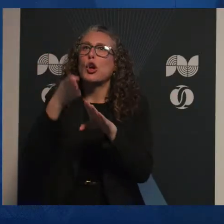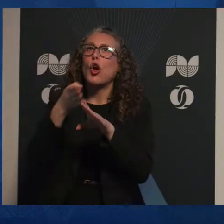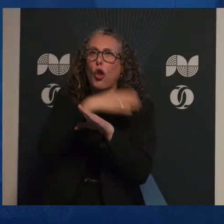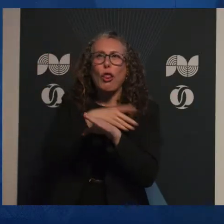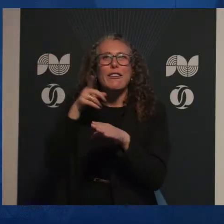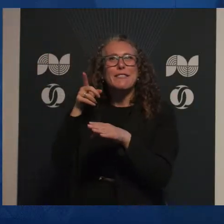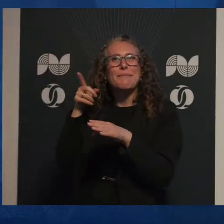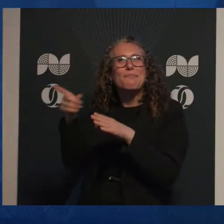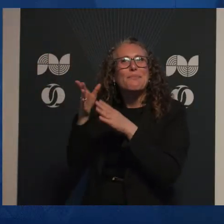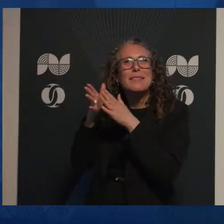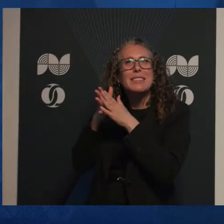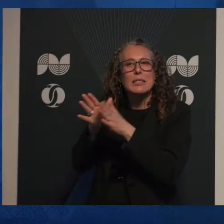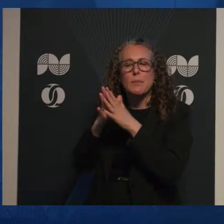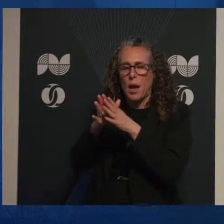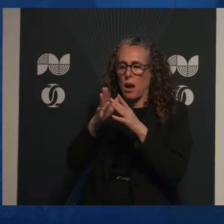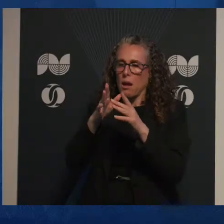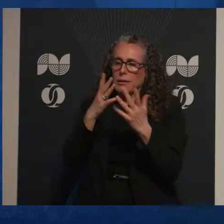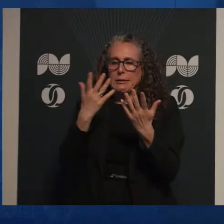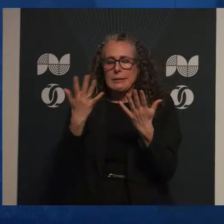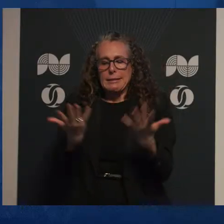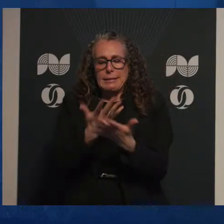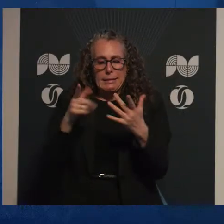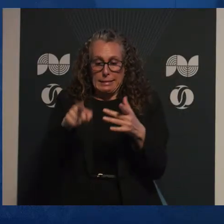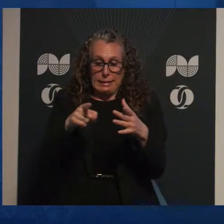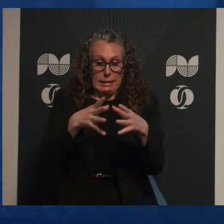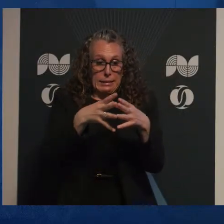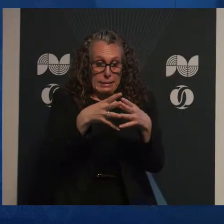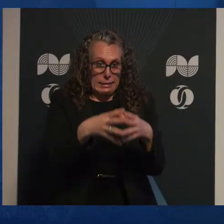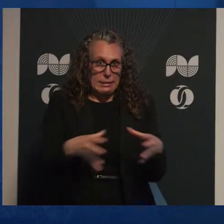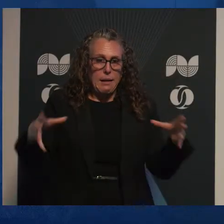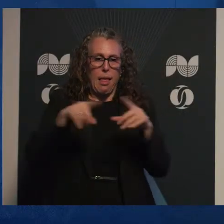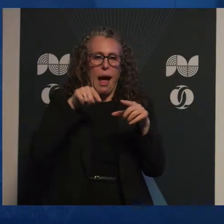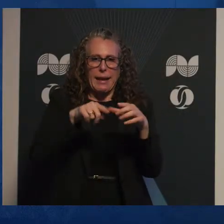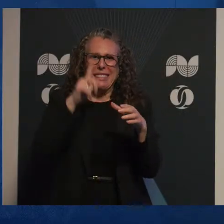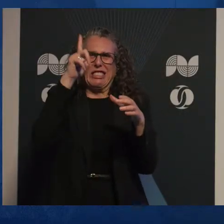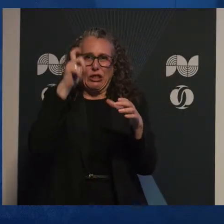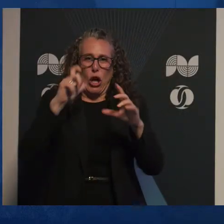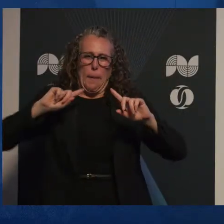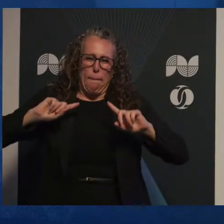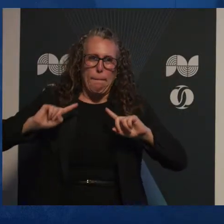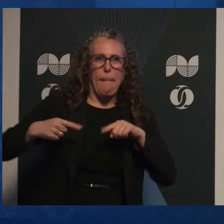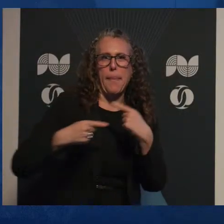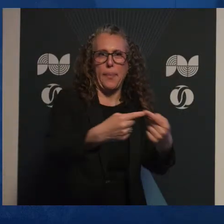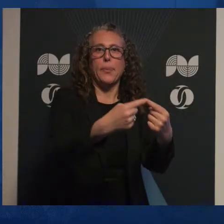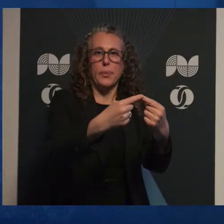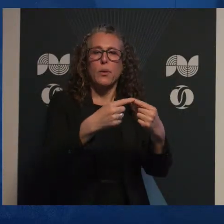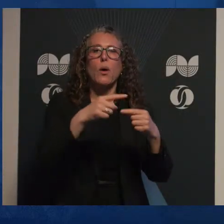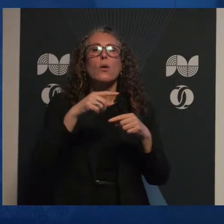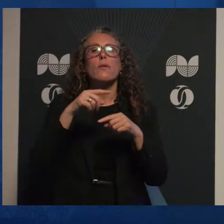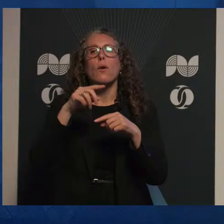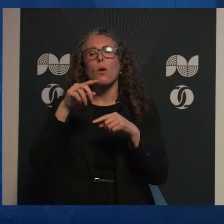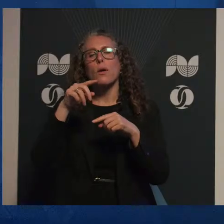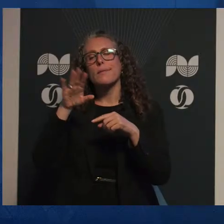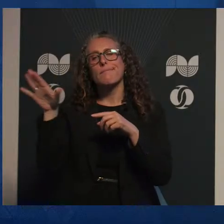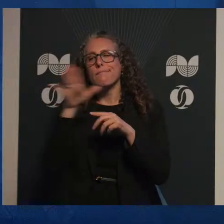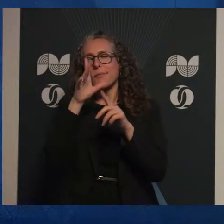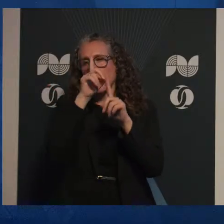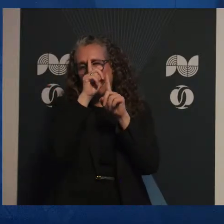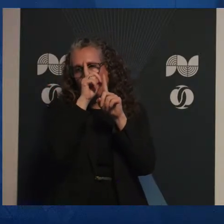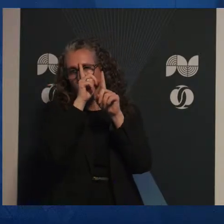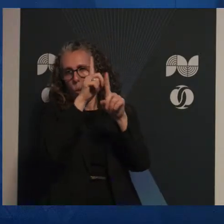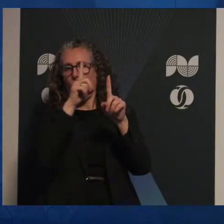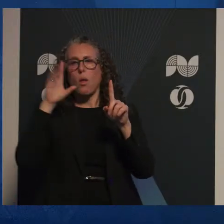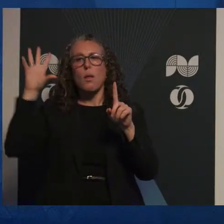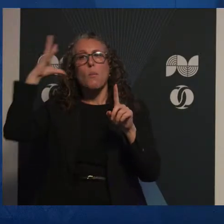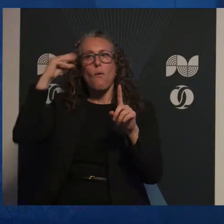the enlargement perspective as a catalyst and as a transformative power for the reform agenda in